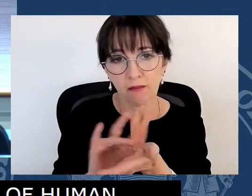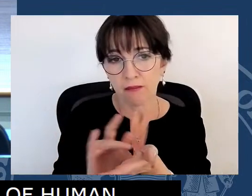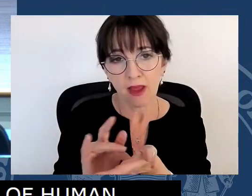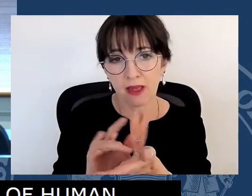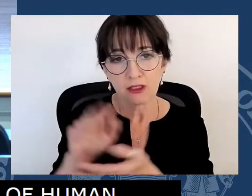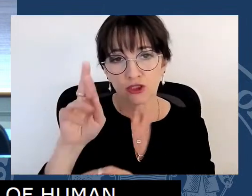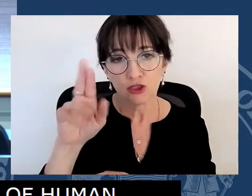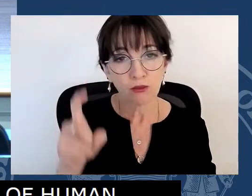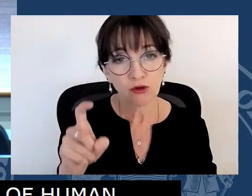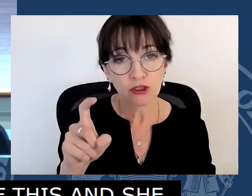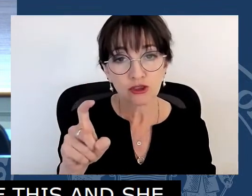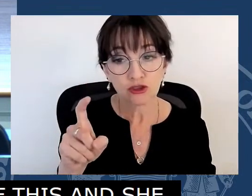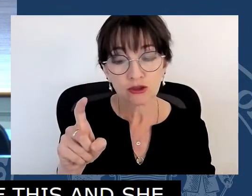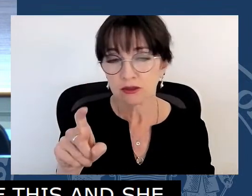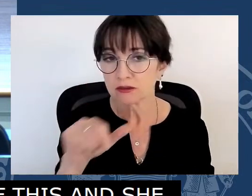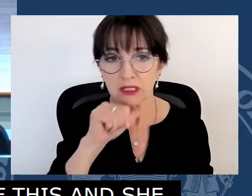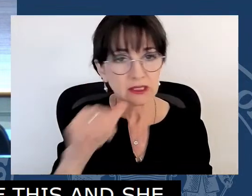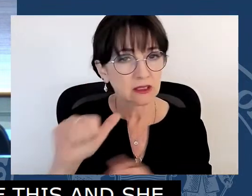Advantage.